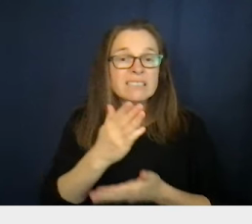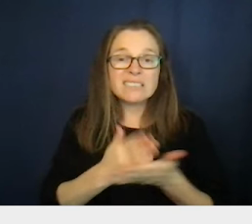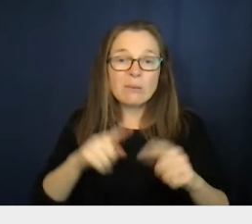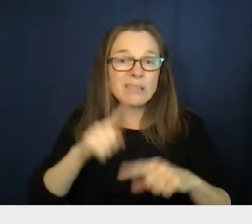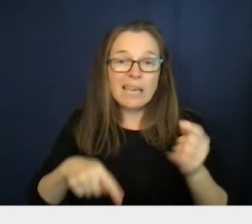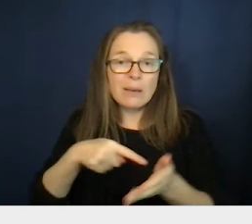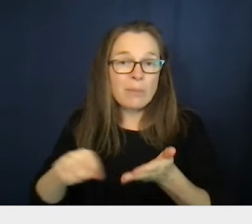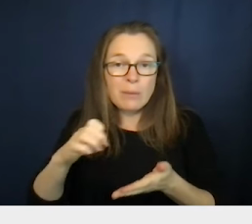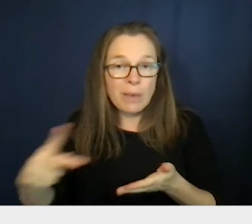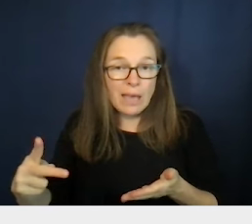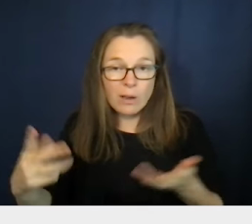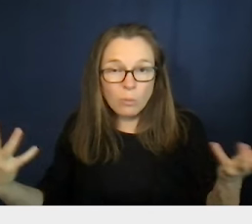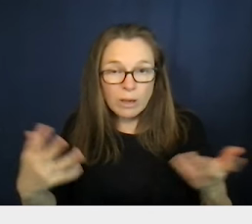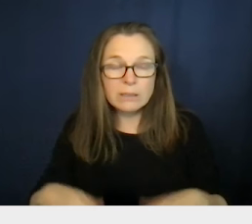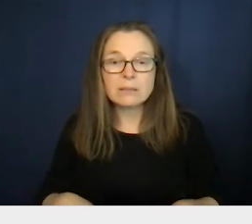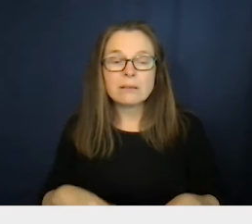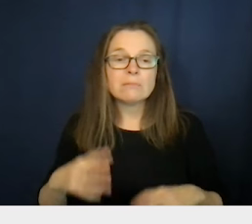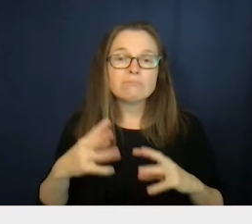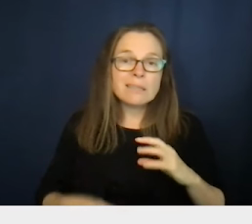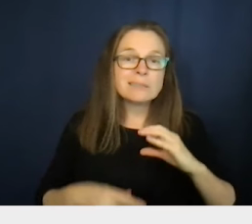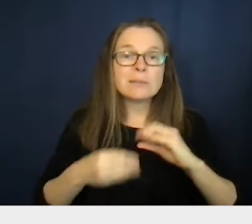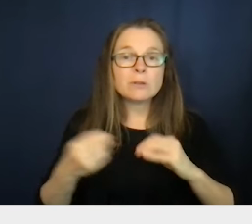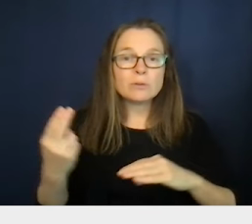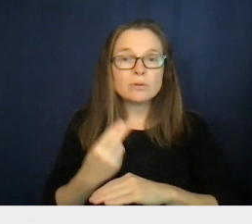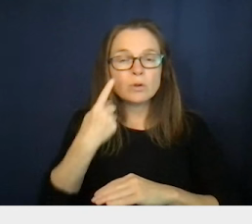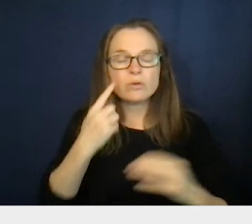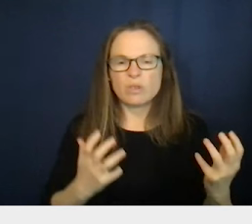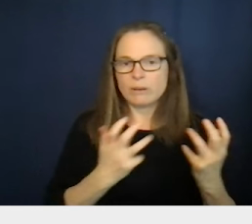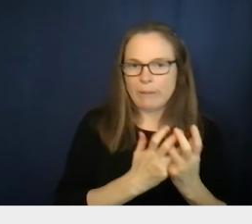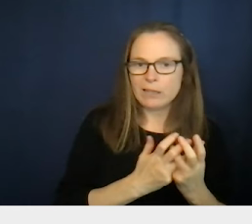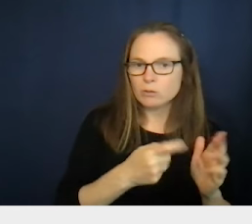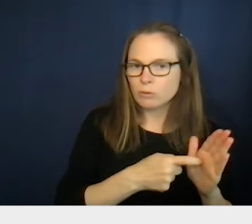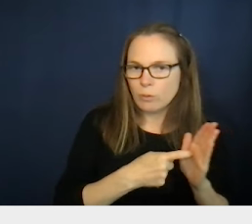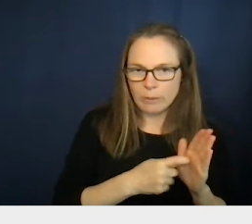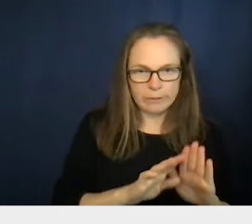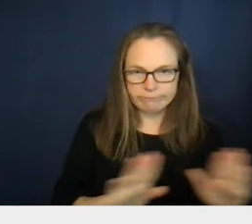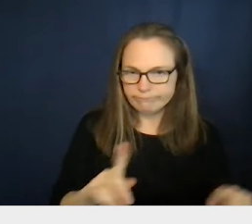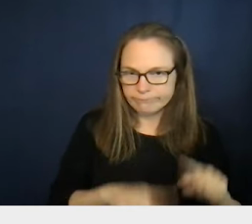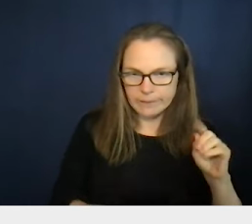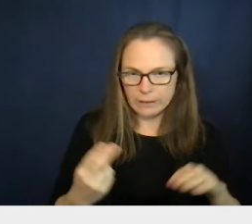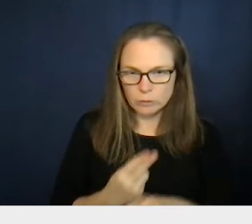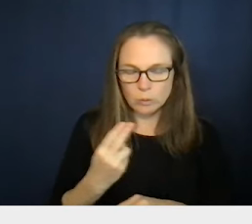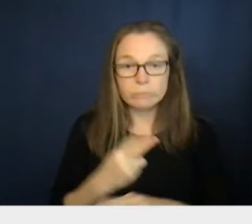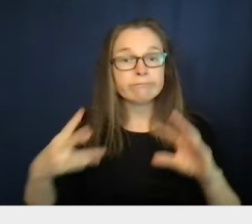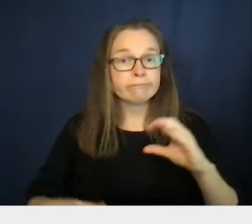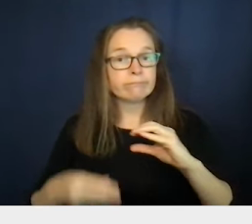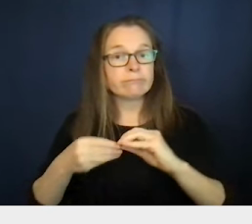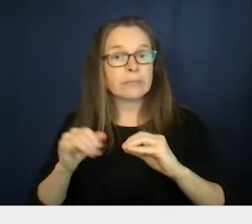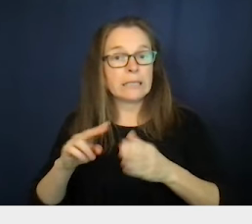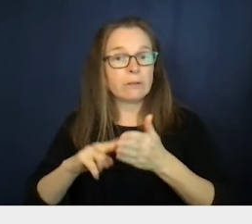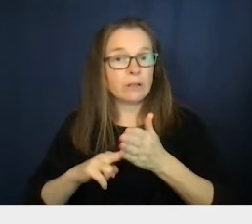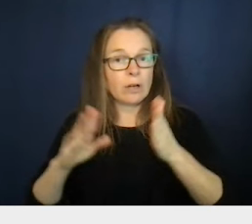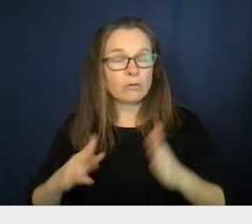includes subsidy used to meet the match requirement, subsidy